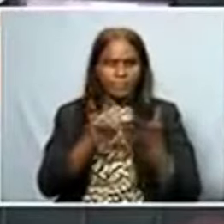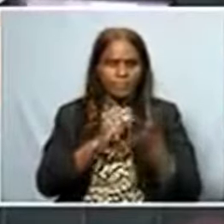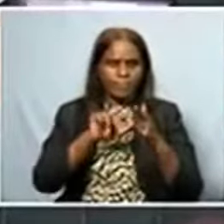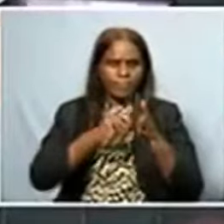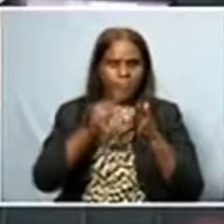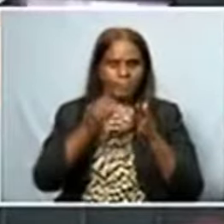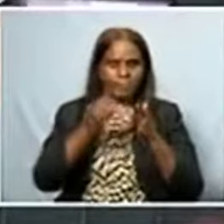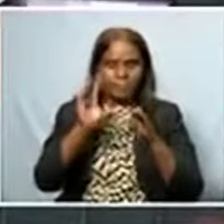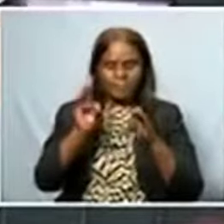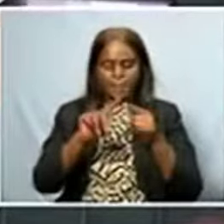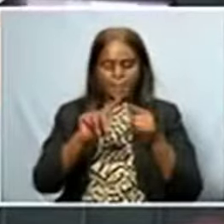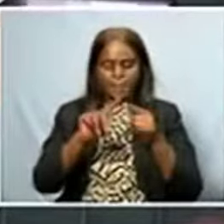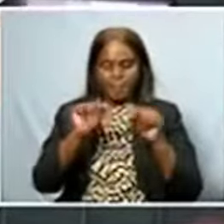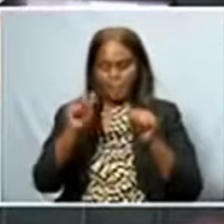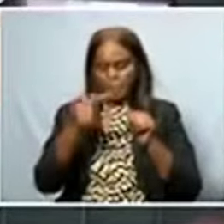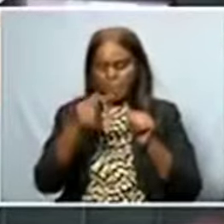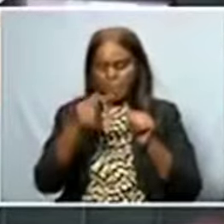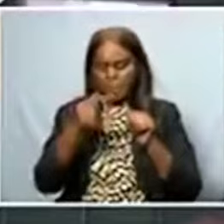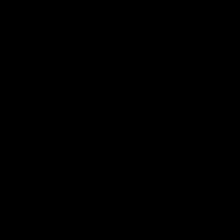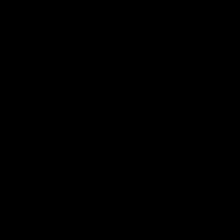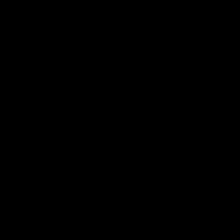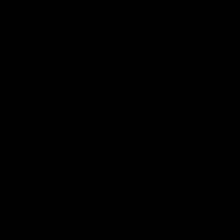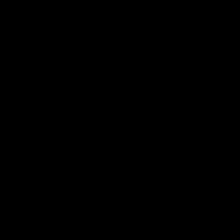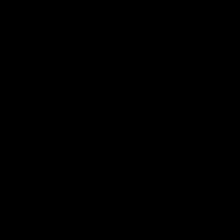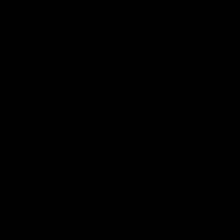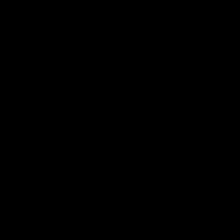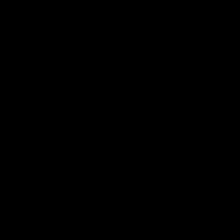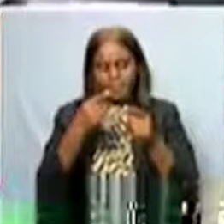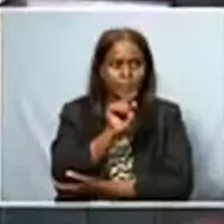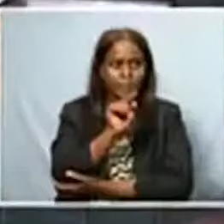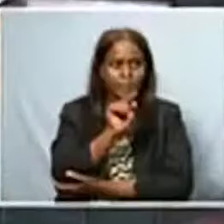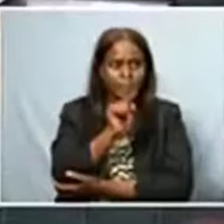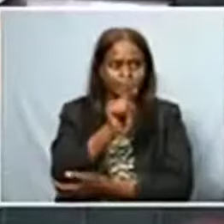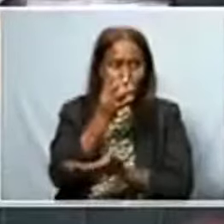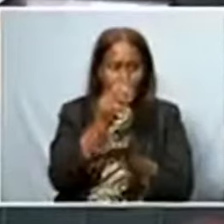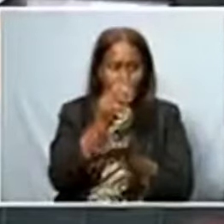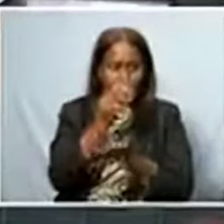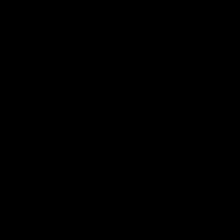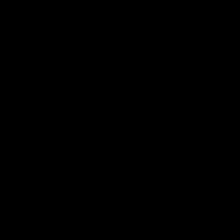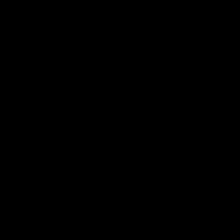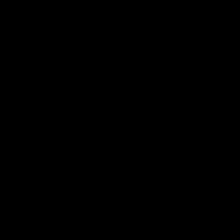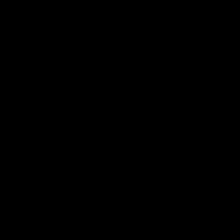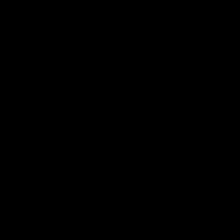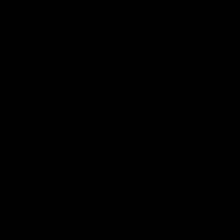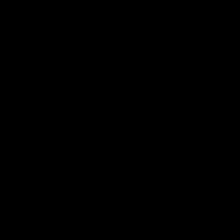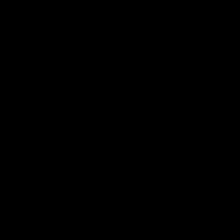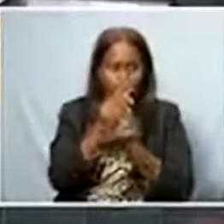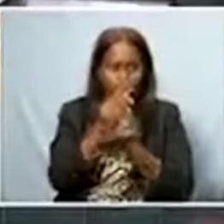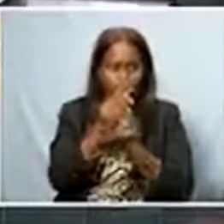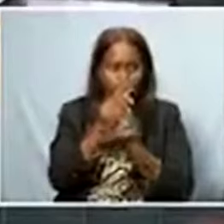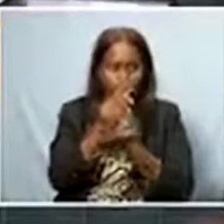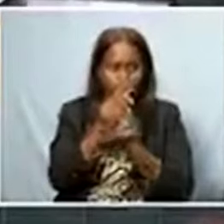267.7 million to General. The following, this amount was